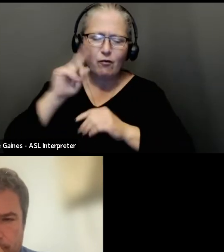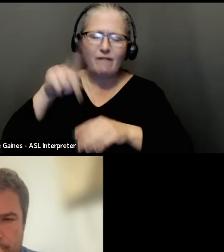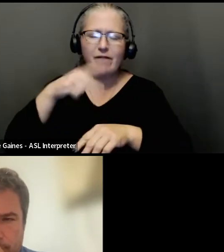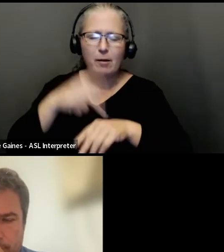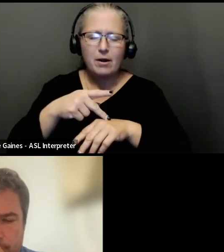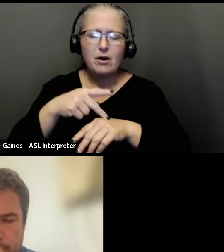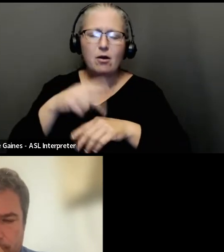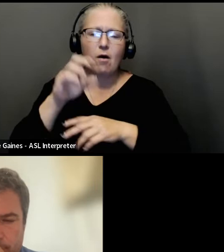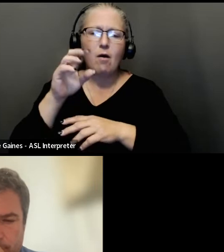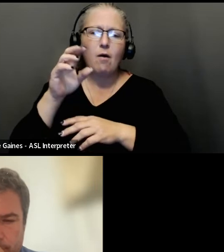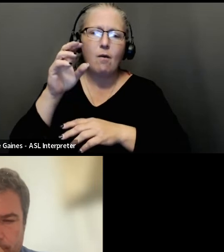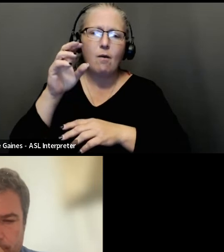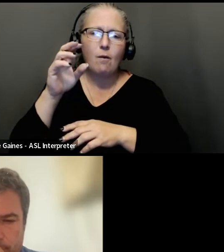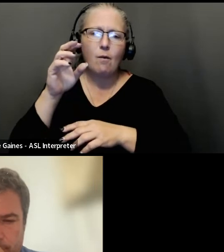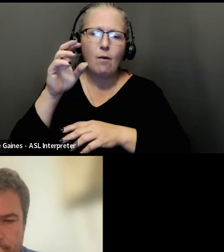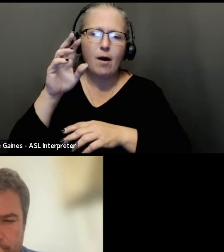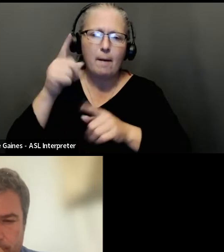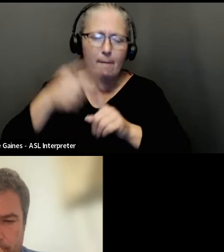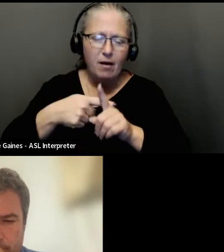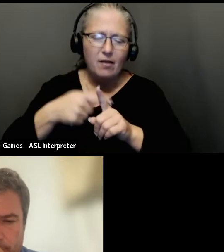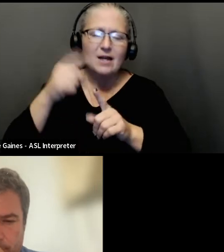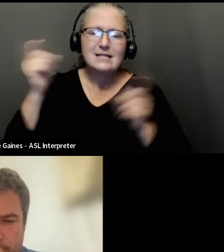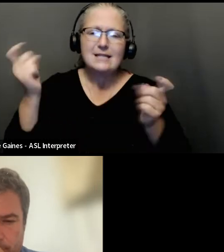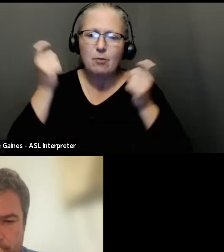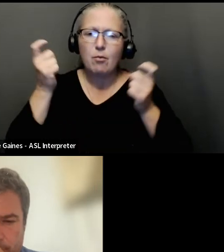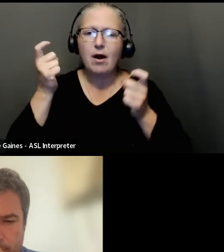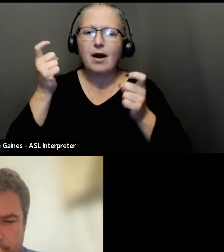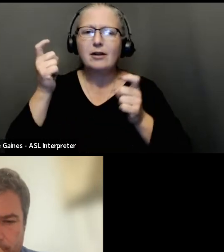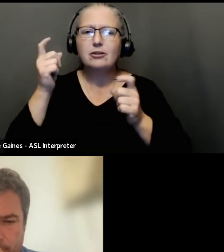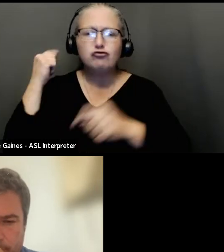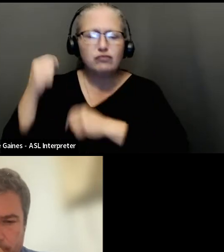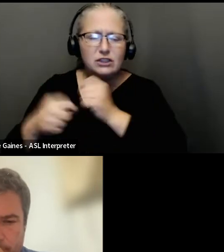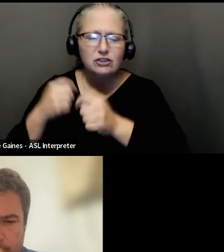it is a celebration of traditions, customs, and